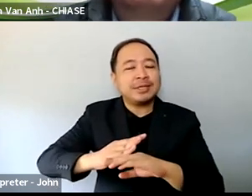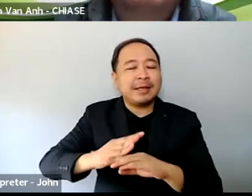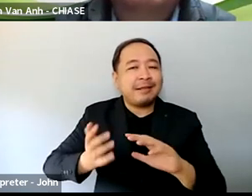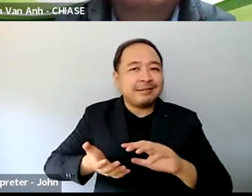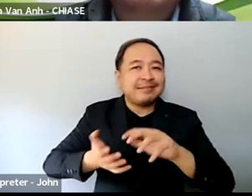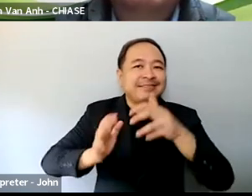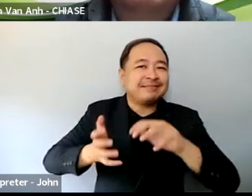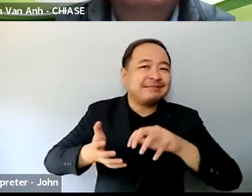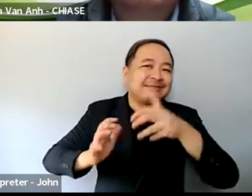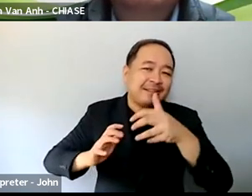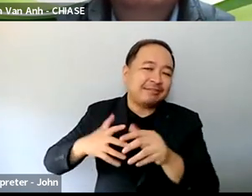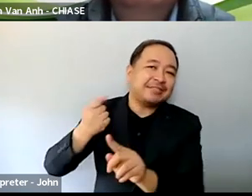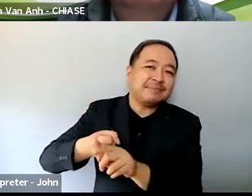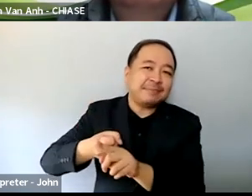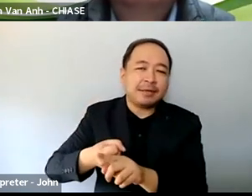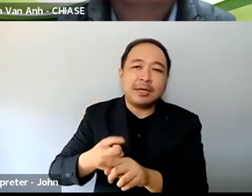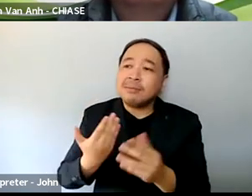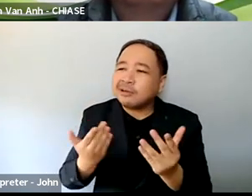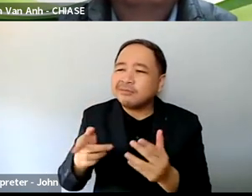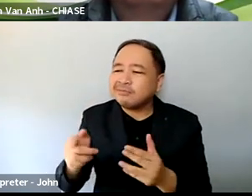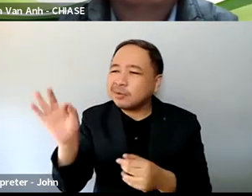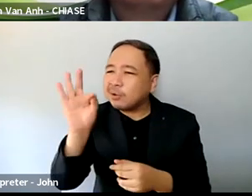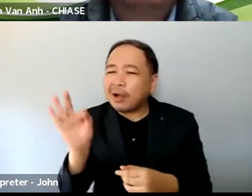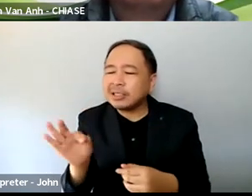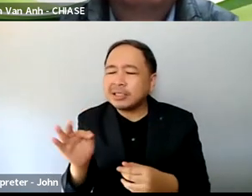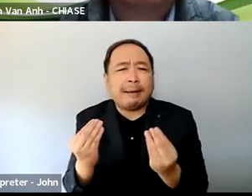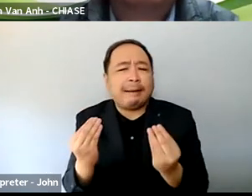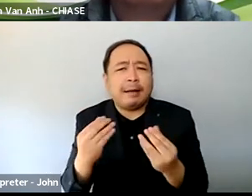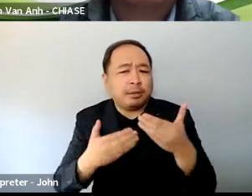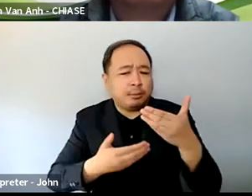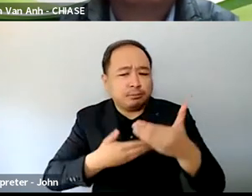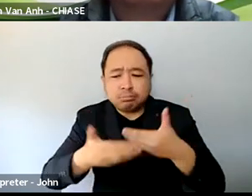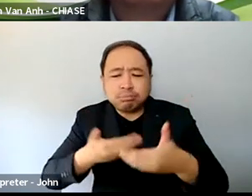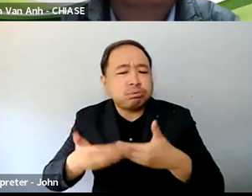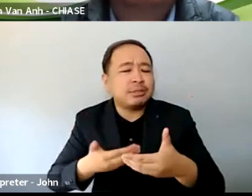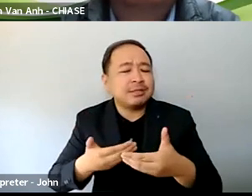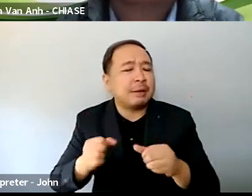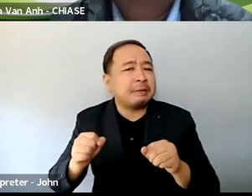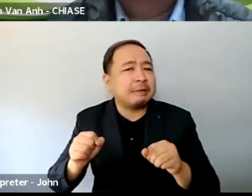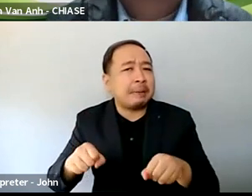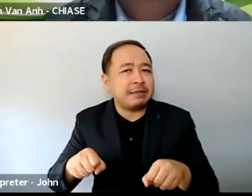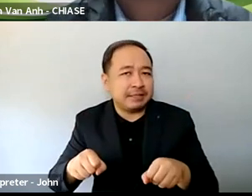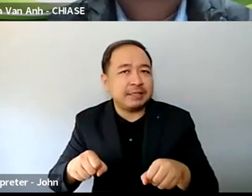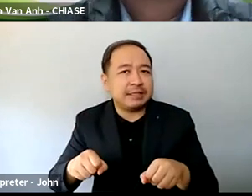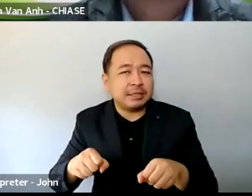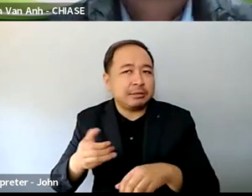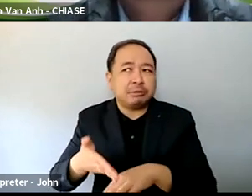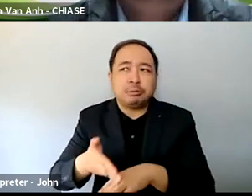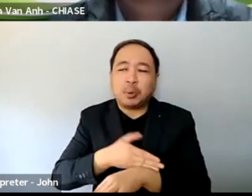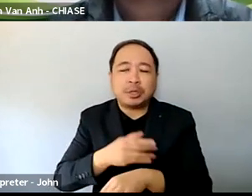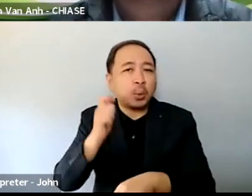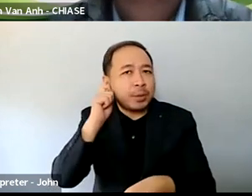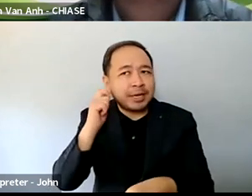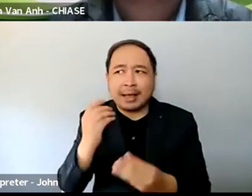their capacity, including, I don't know whether that technology is bringing some income for